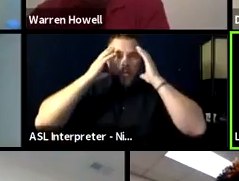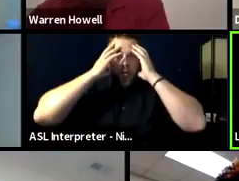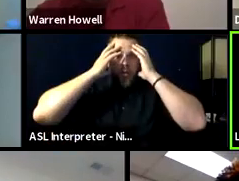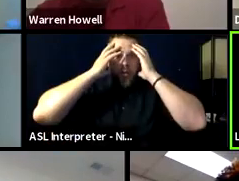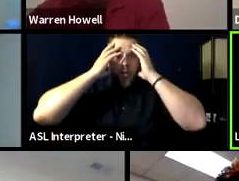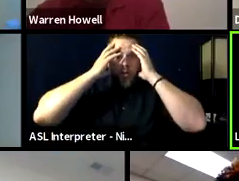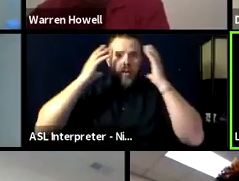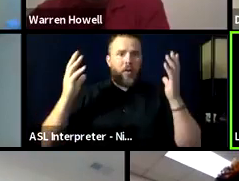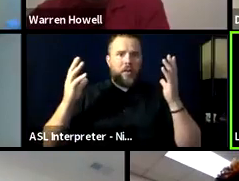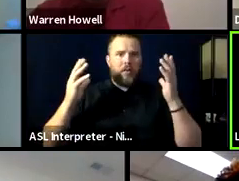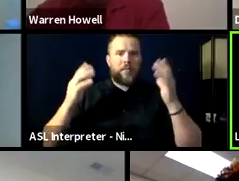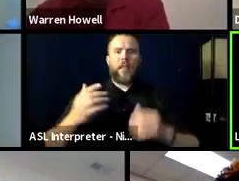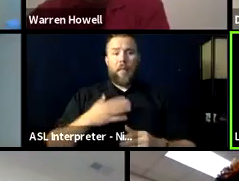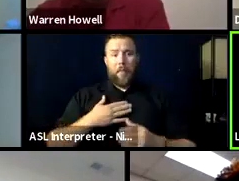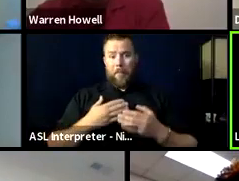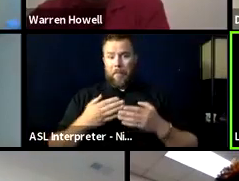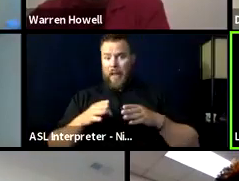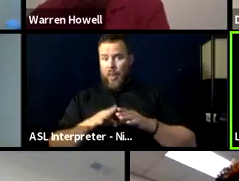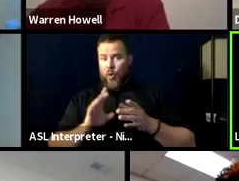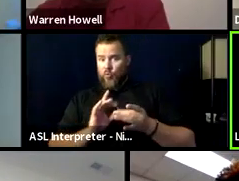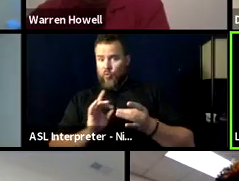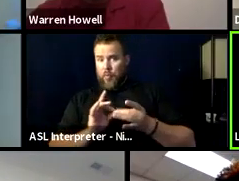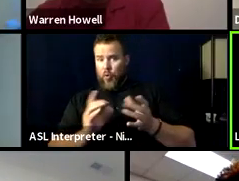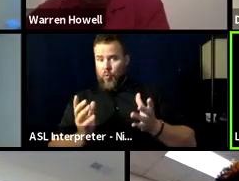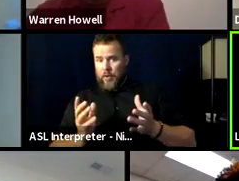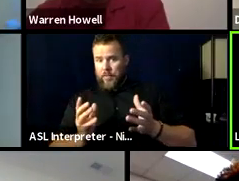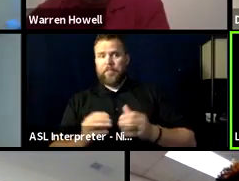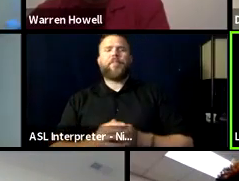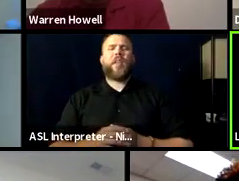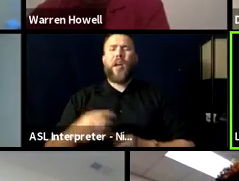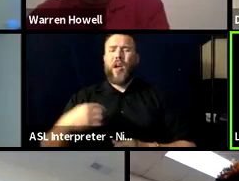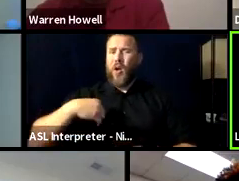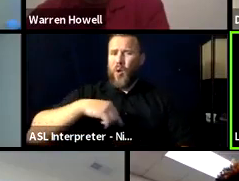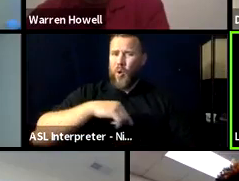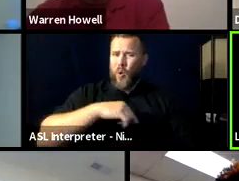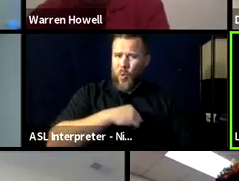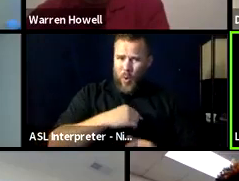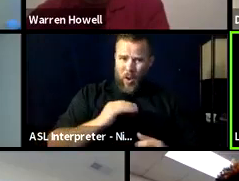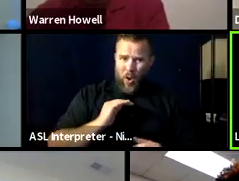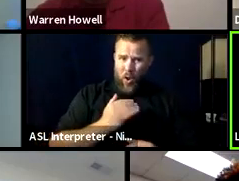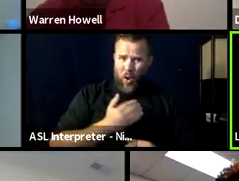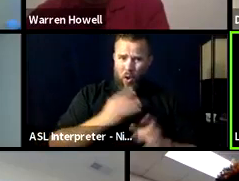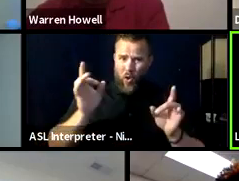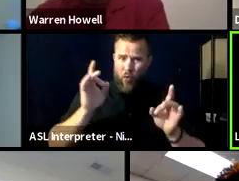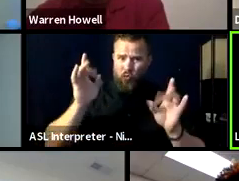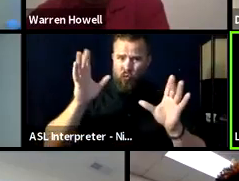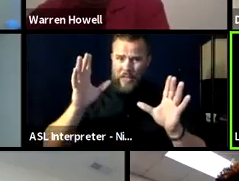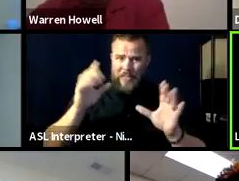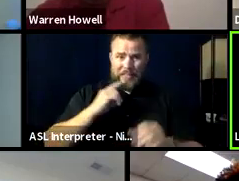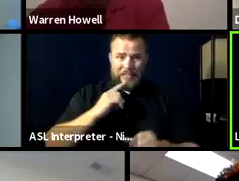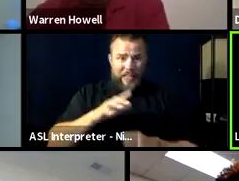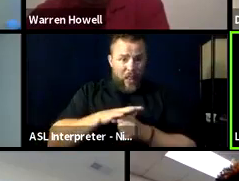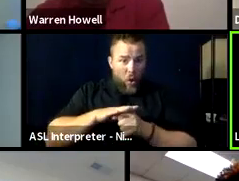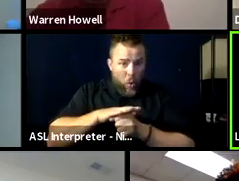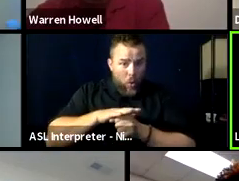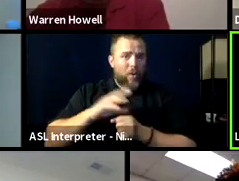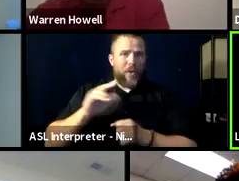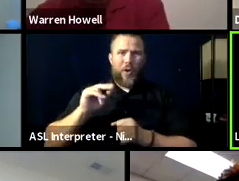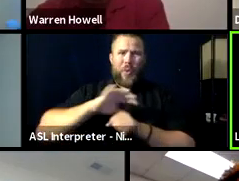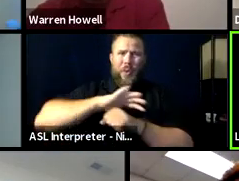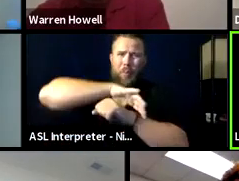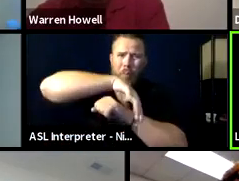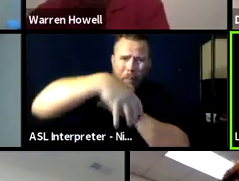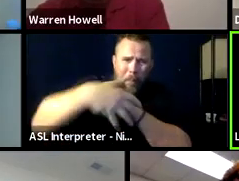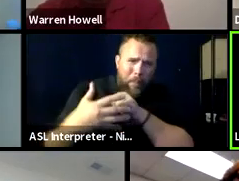In closing, I leave you with this. We are dealing with a global crisis. All of humanity is facing the challenges